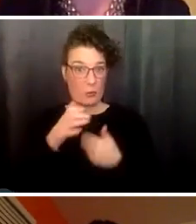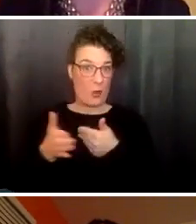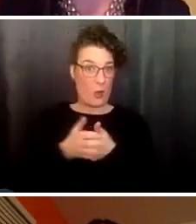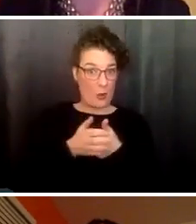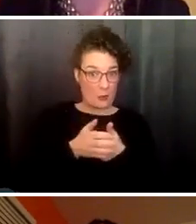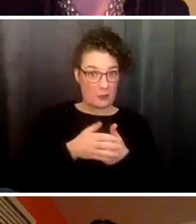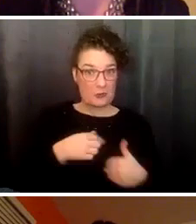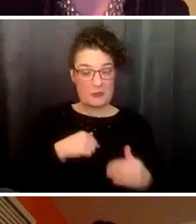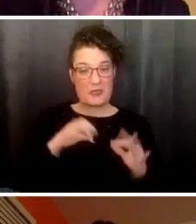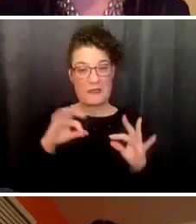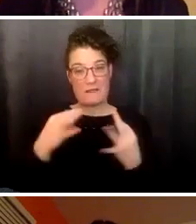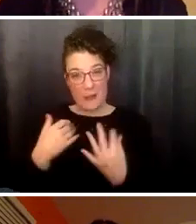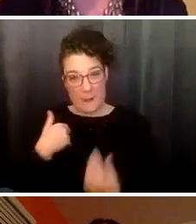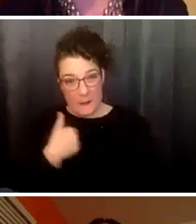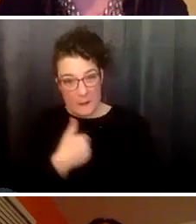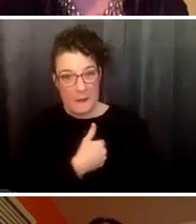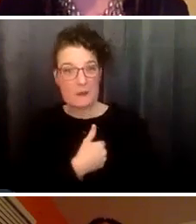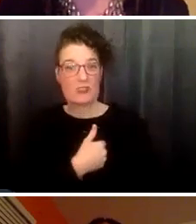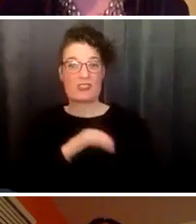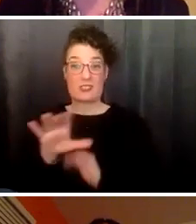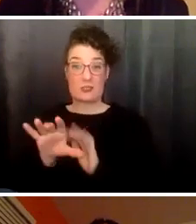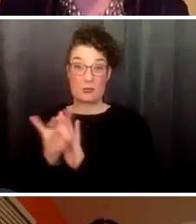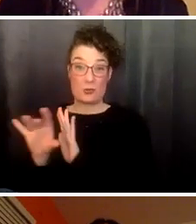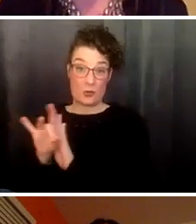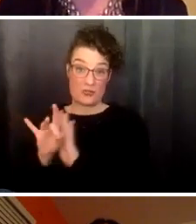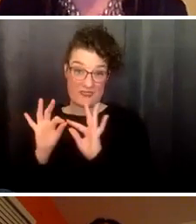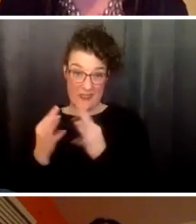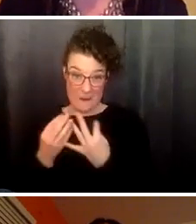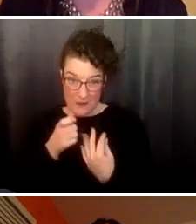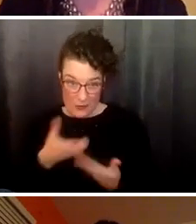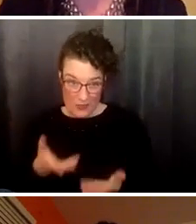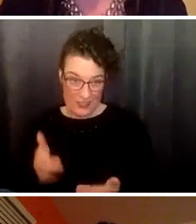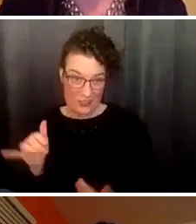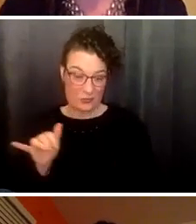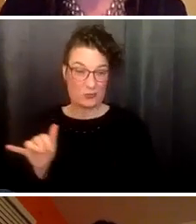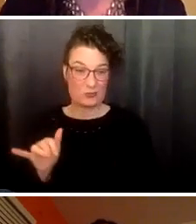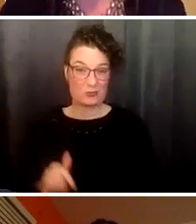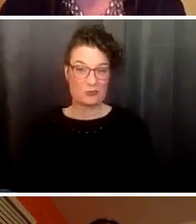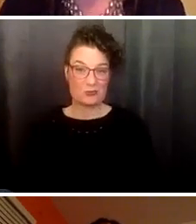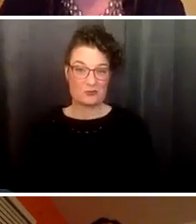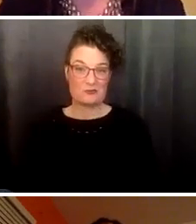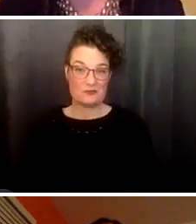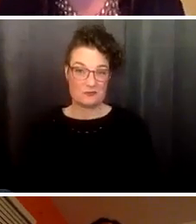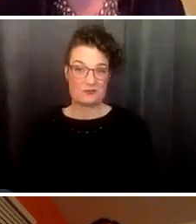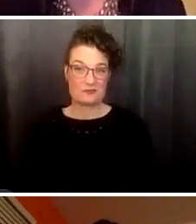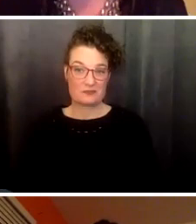family members and chosen family members who are here as well. And